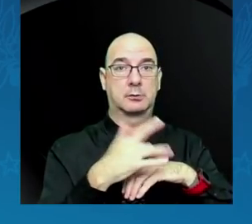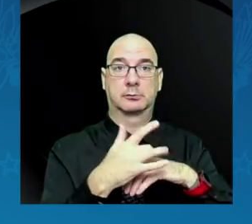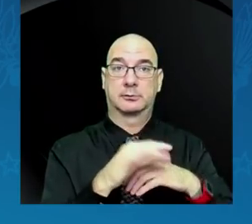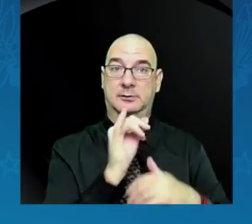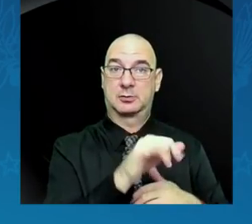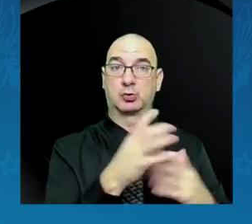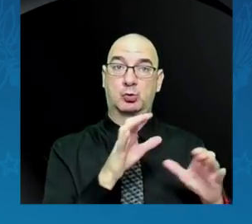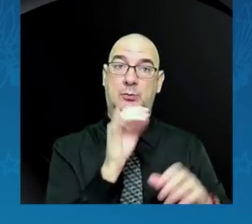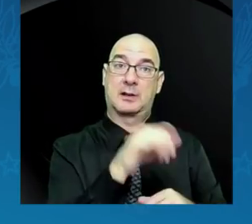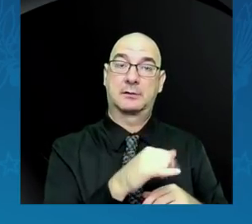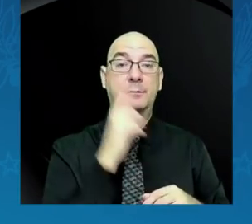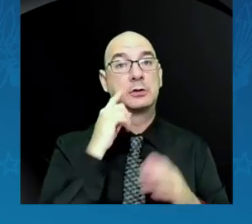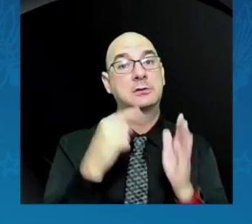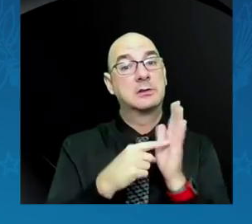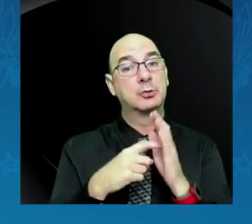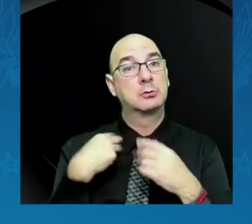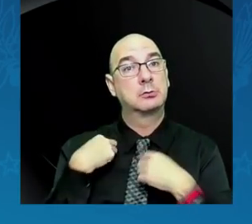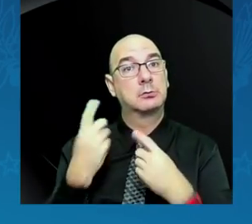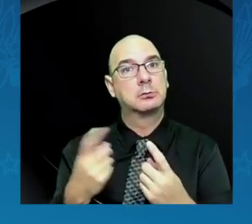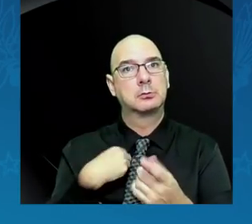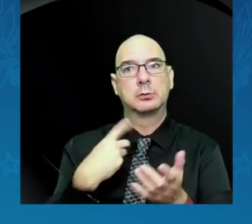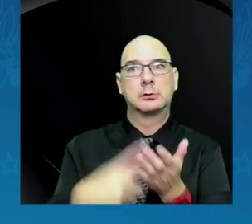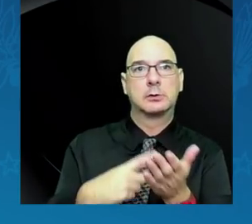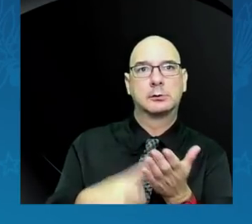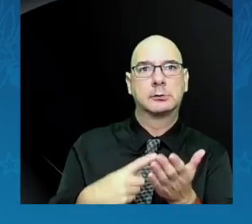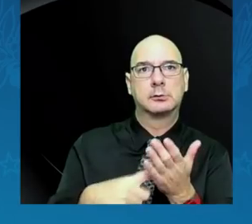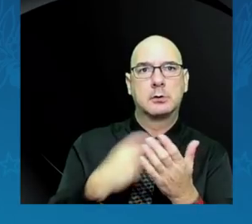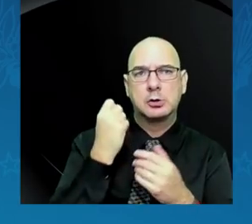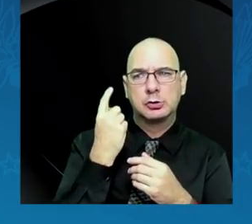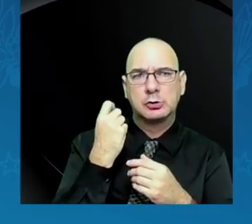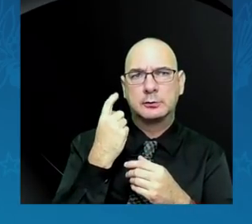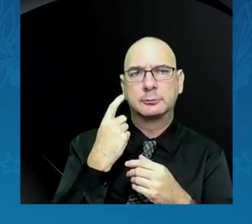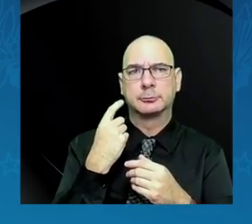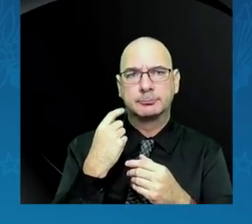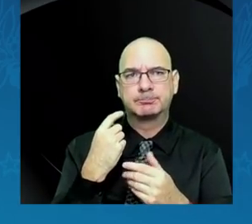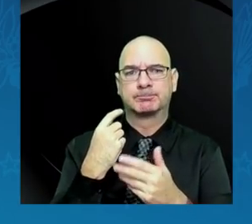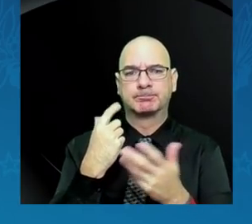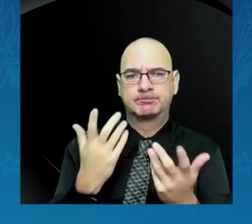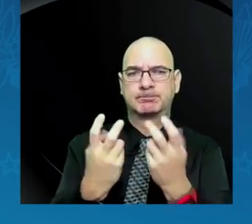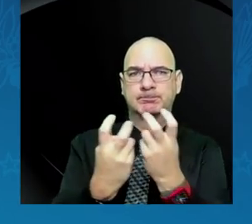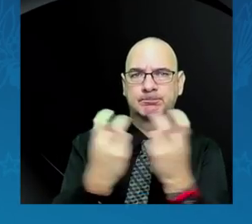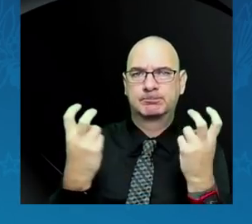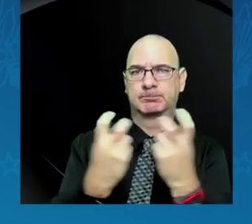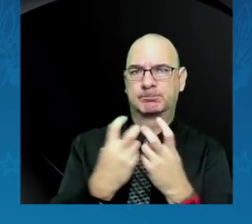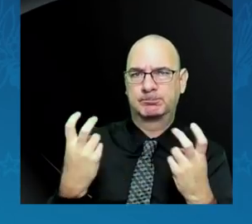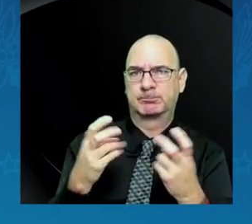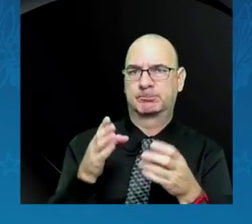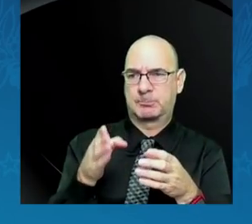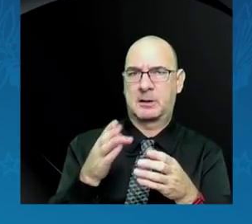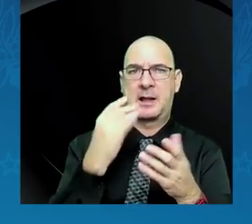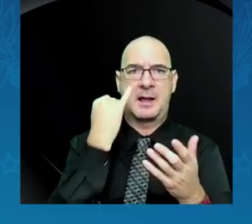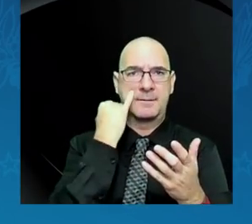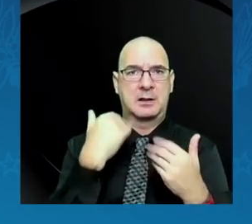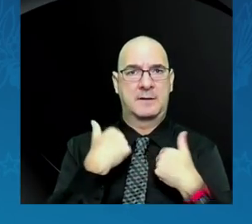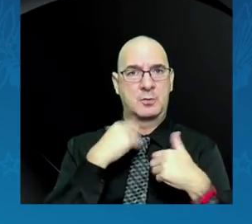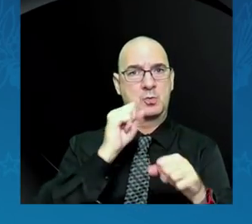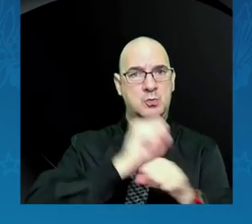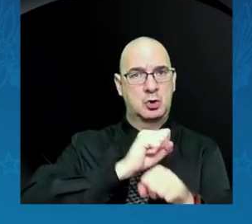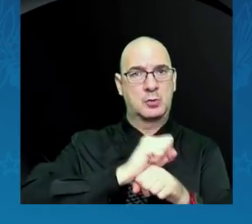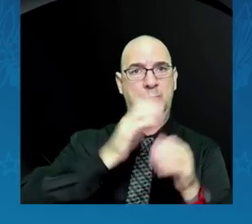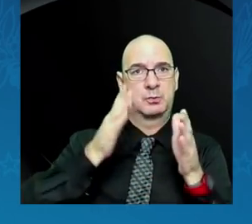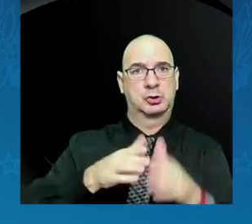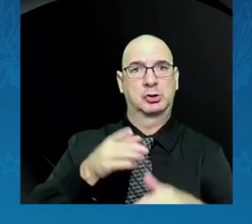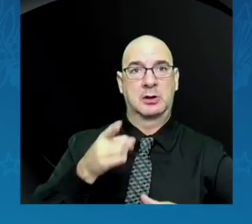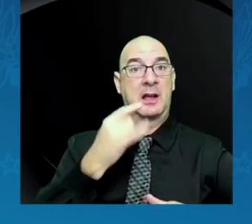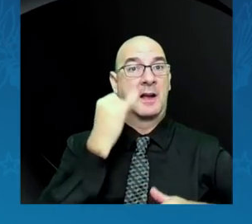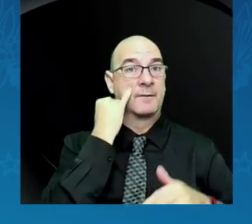about understanding that jurors, if they are a working person, if they work two or three